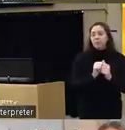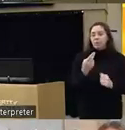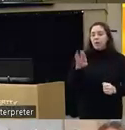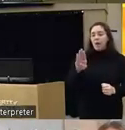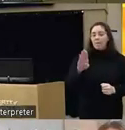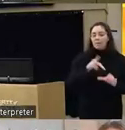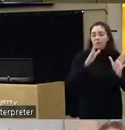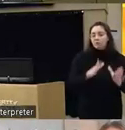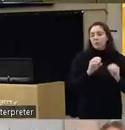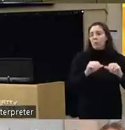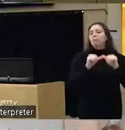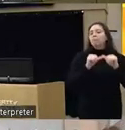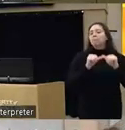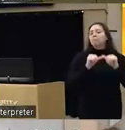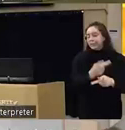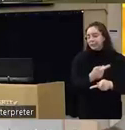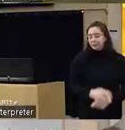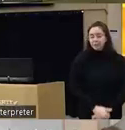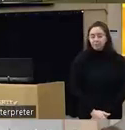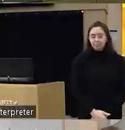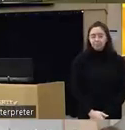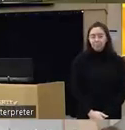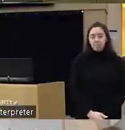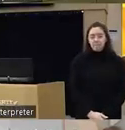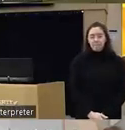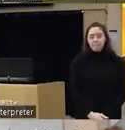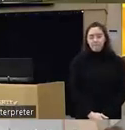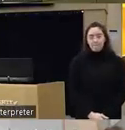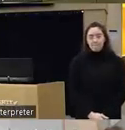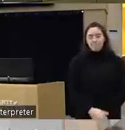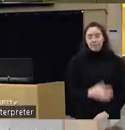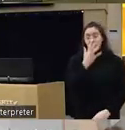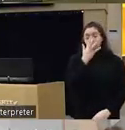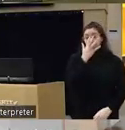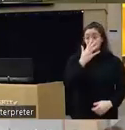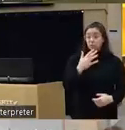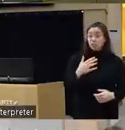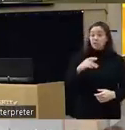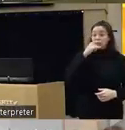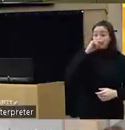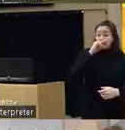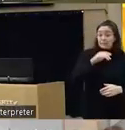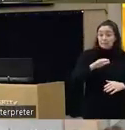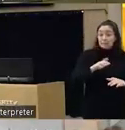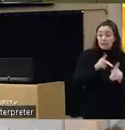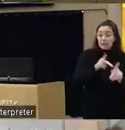more extended care. And this is what's being asked of us as child psychiatrists in this model. I would say diagnostic